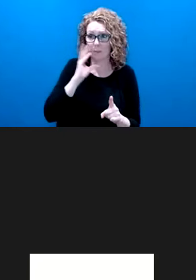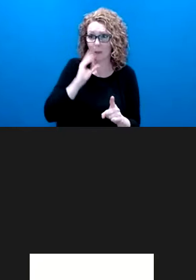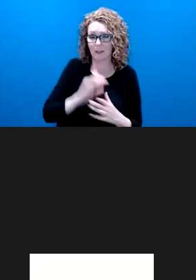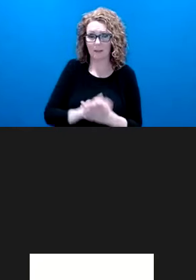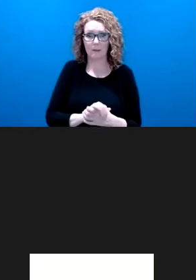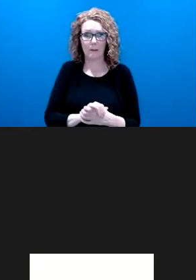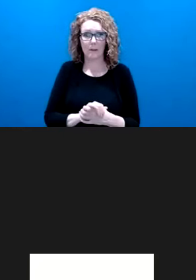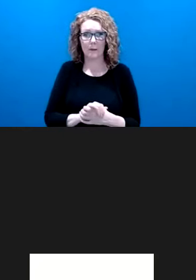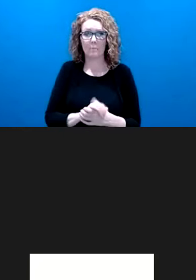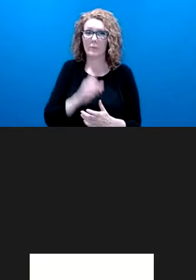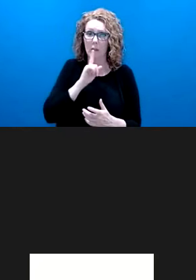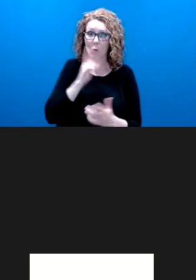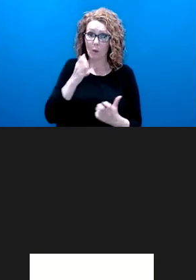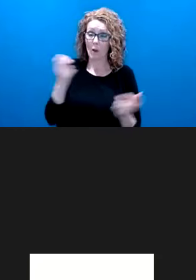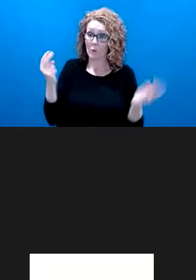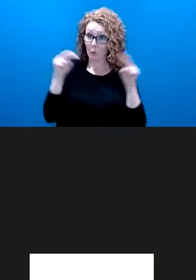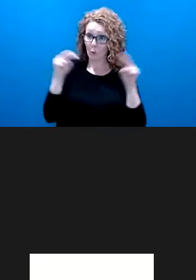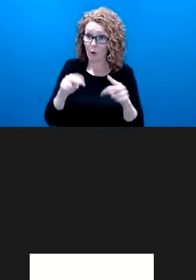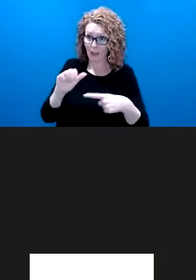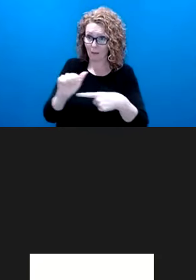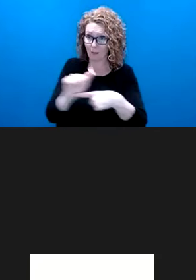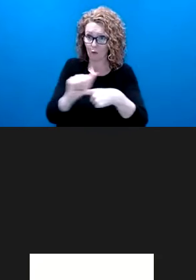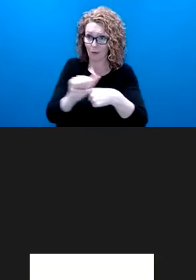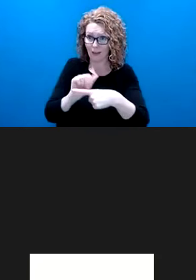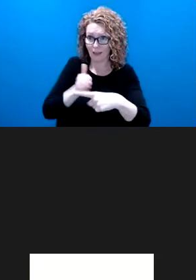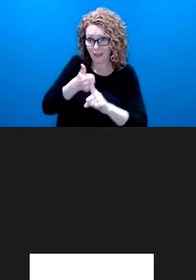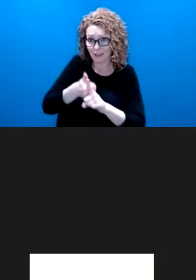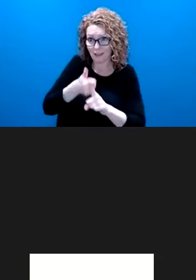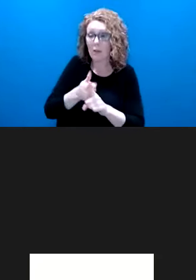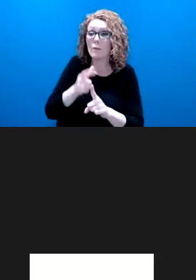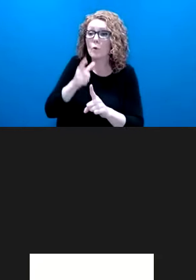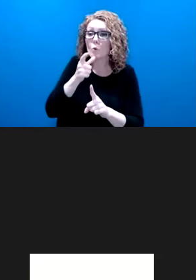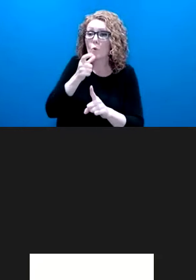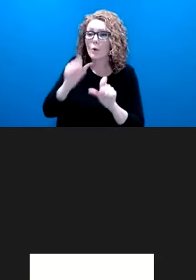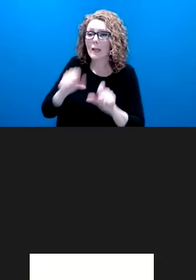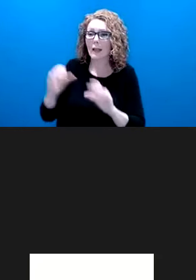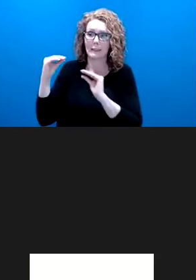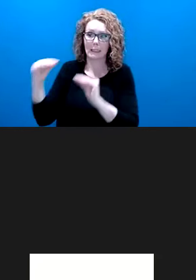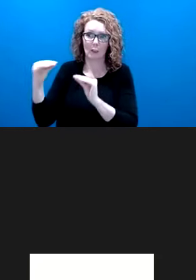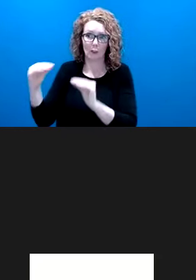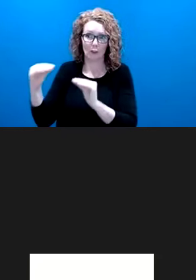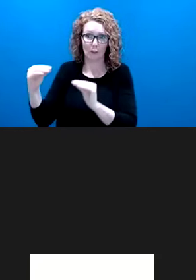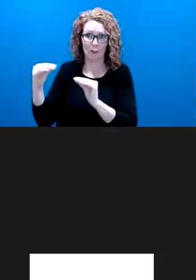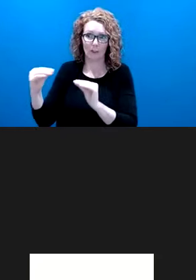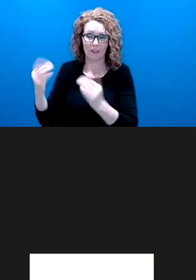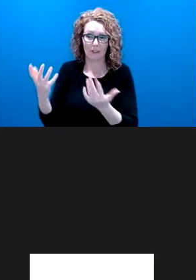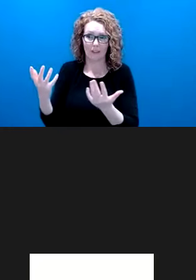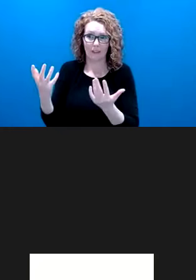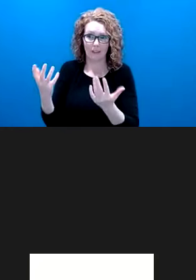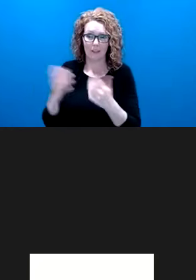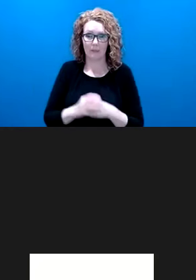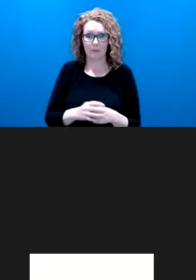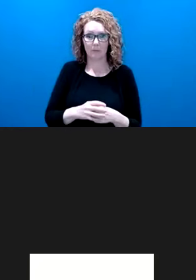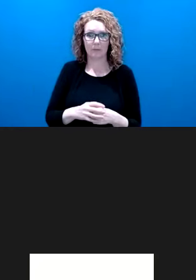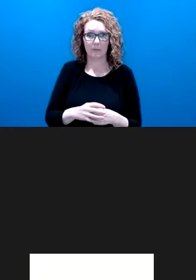who can teach, you know, this information to our professionals. And so I guess maybe the